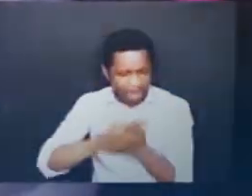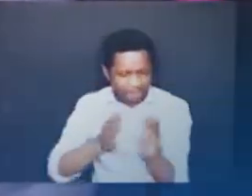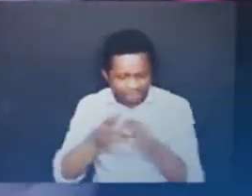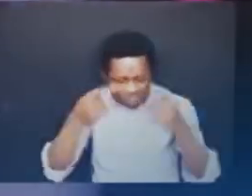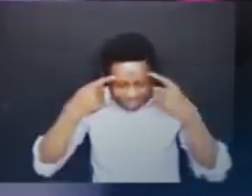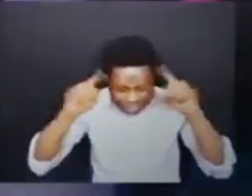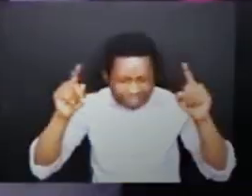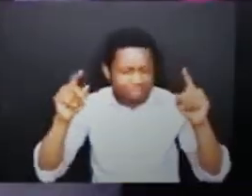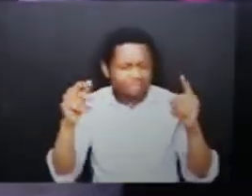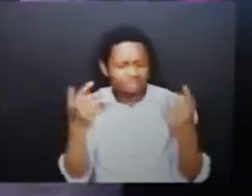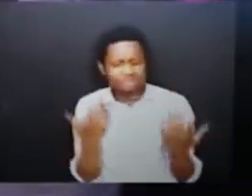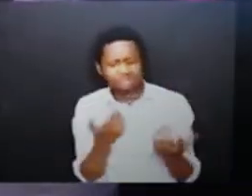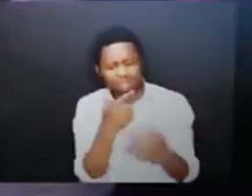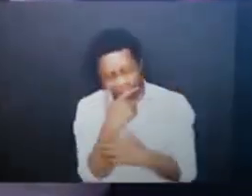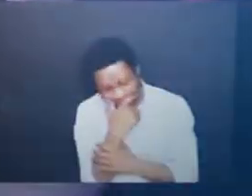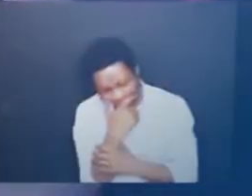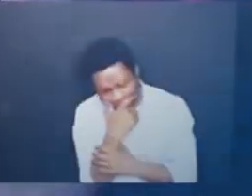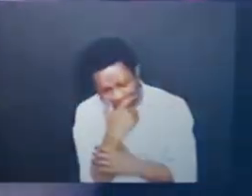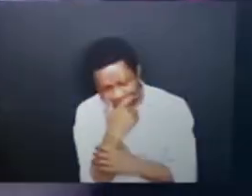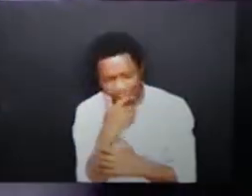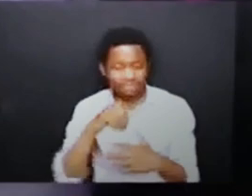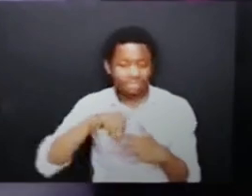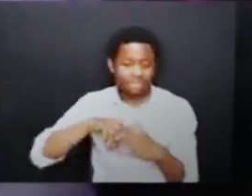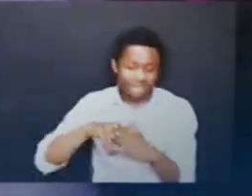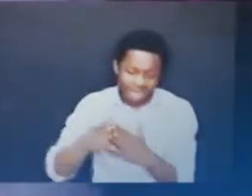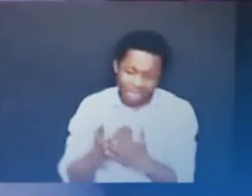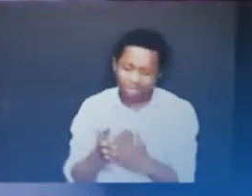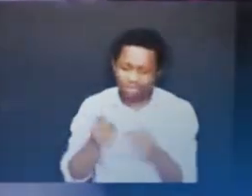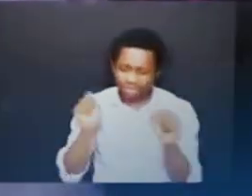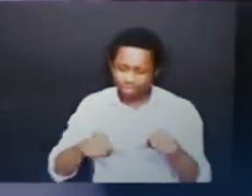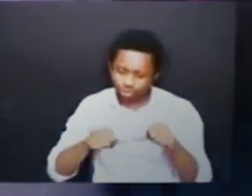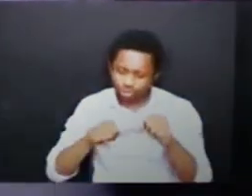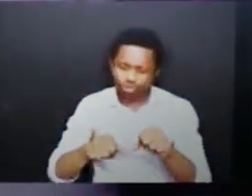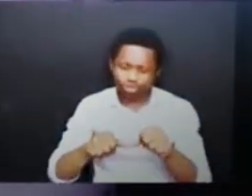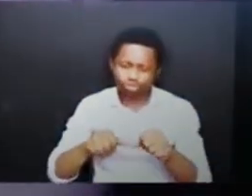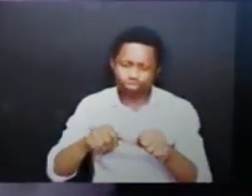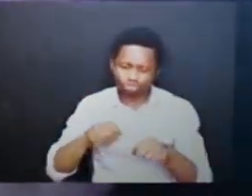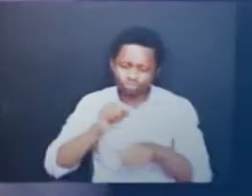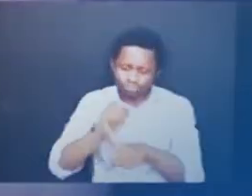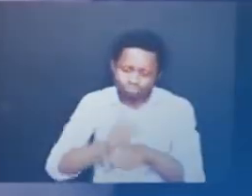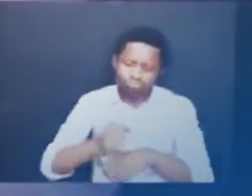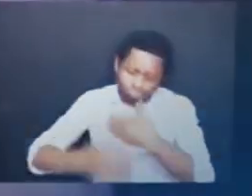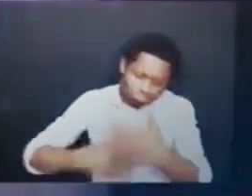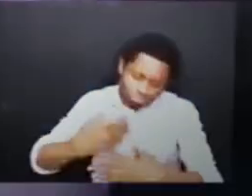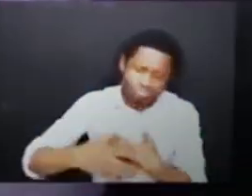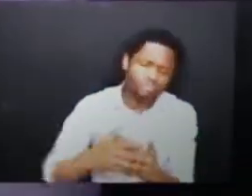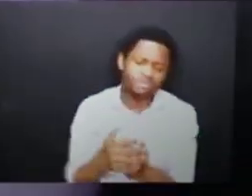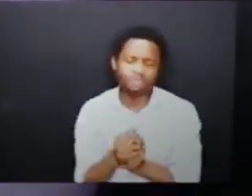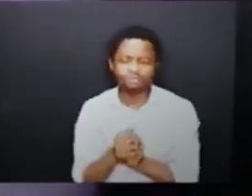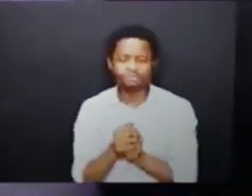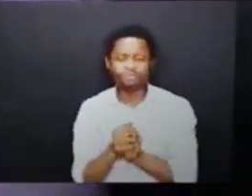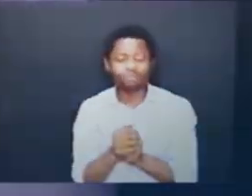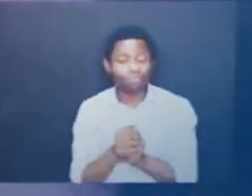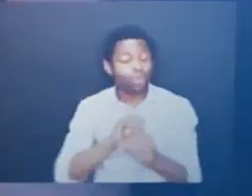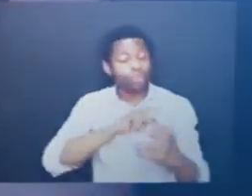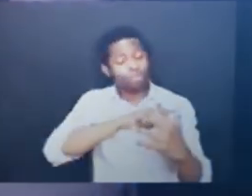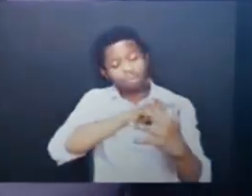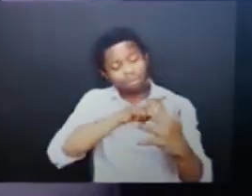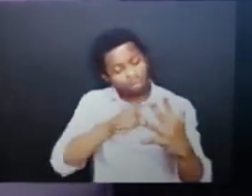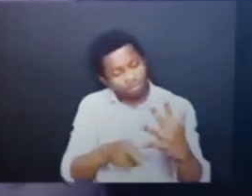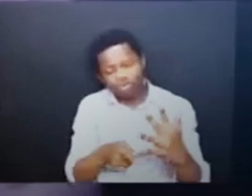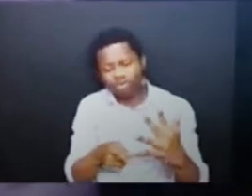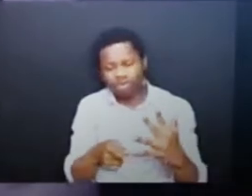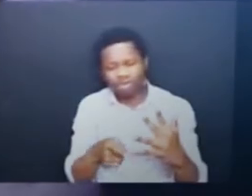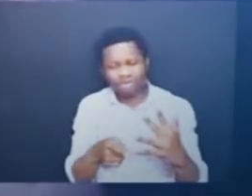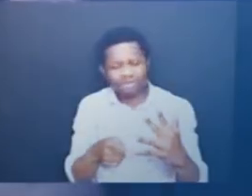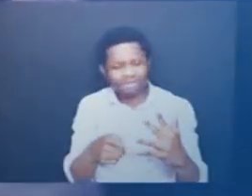track? How can I keep this momentum going? See, these are real